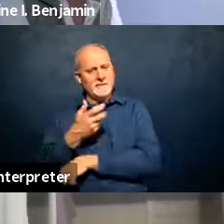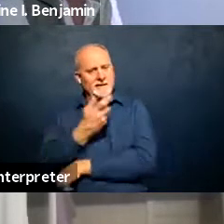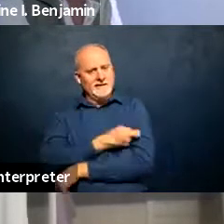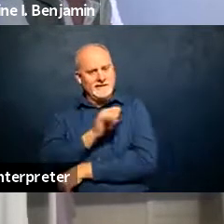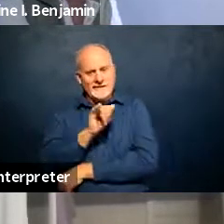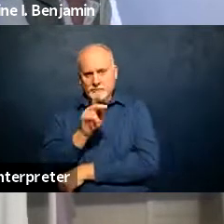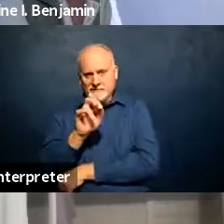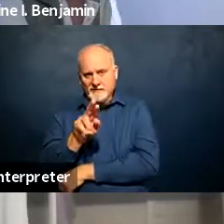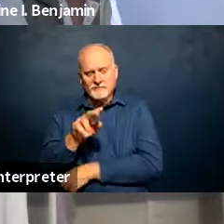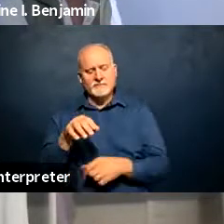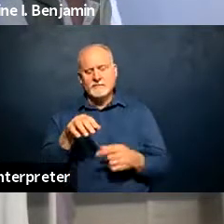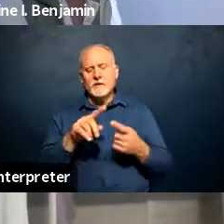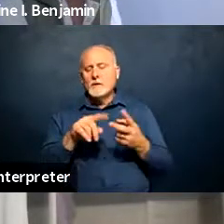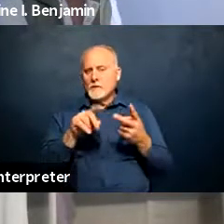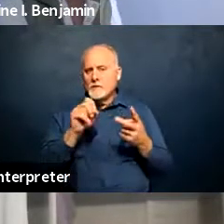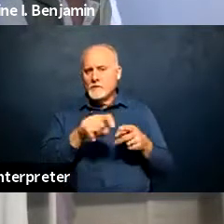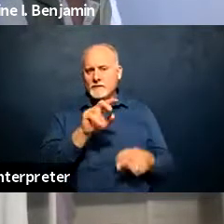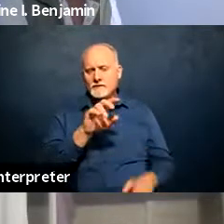call